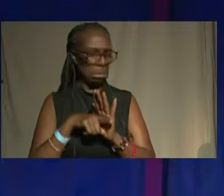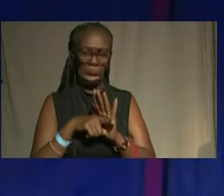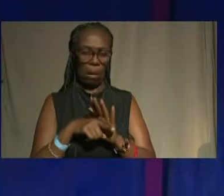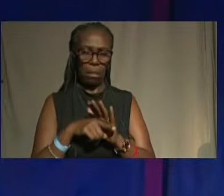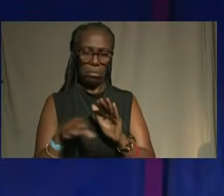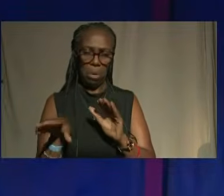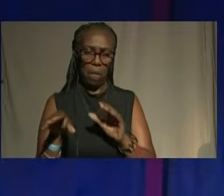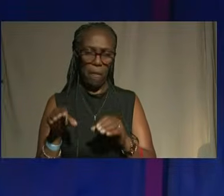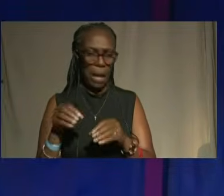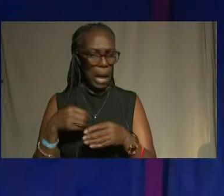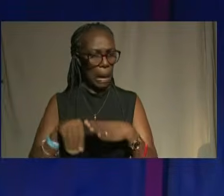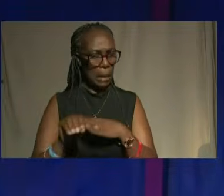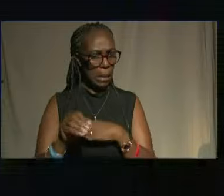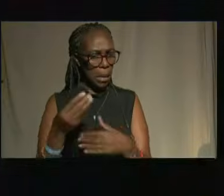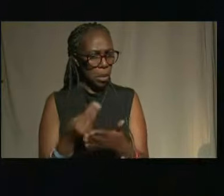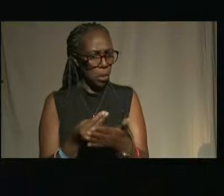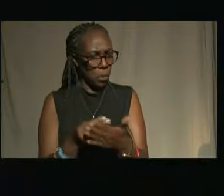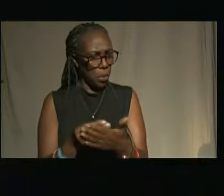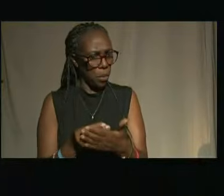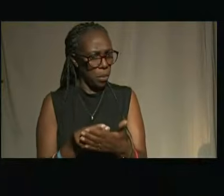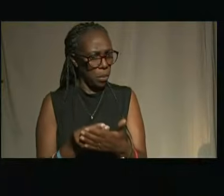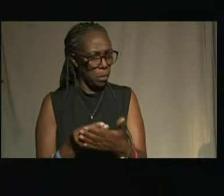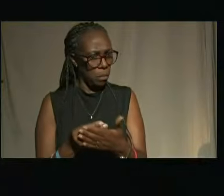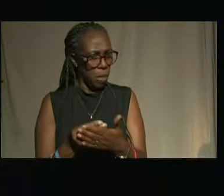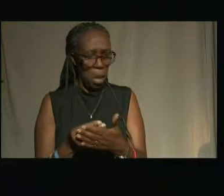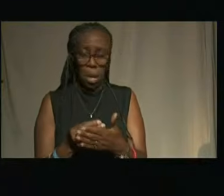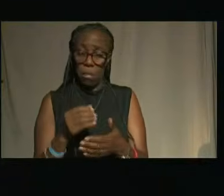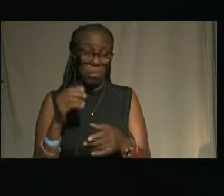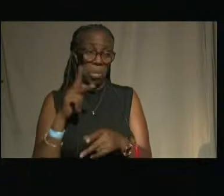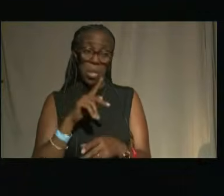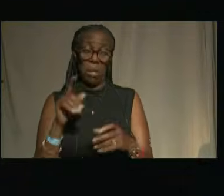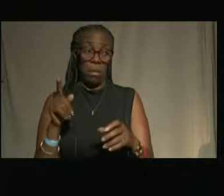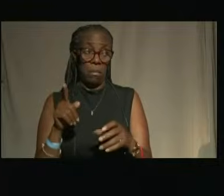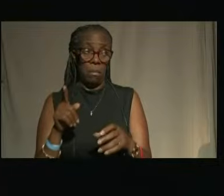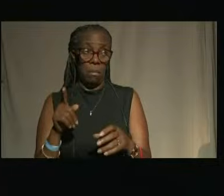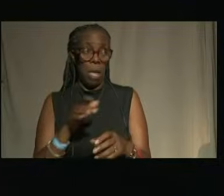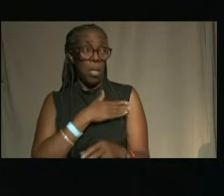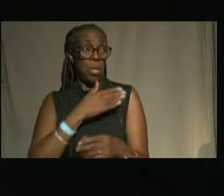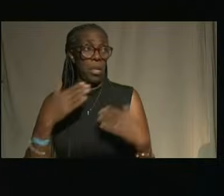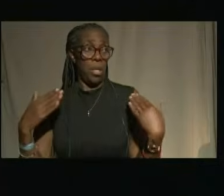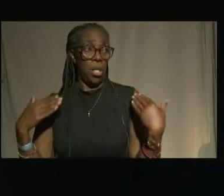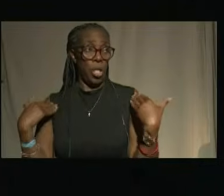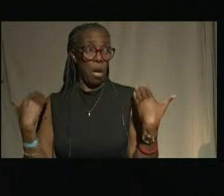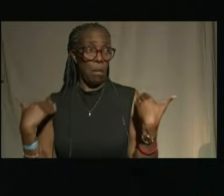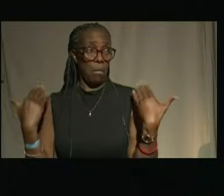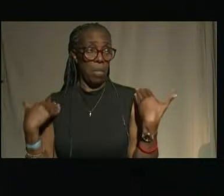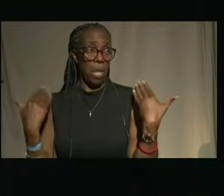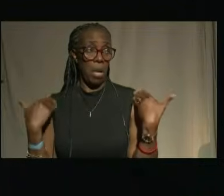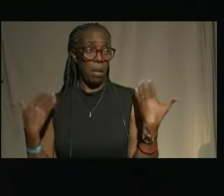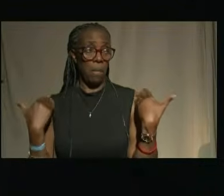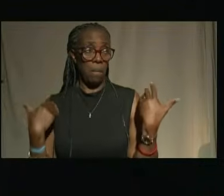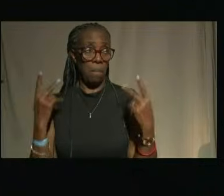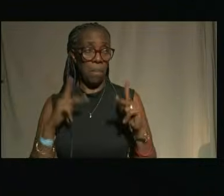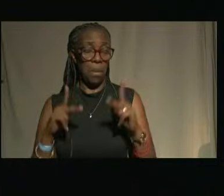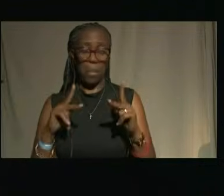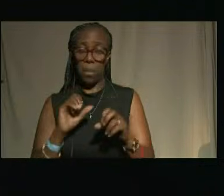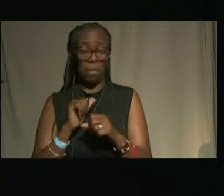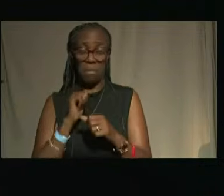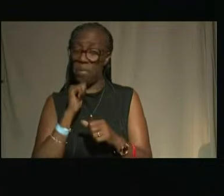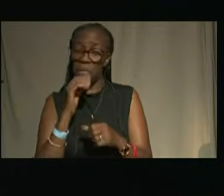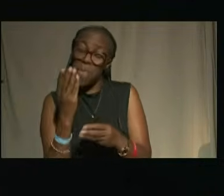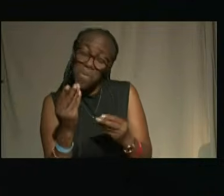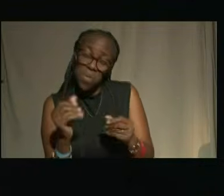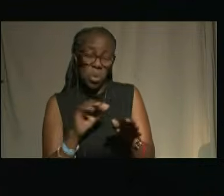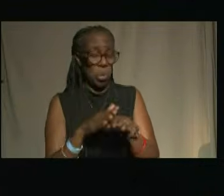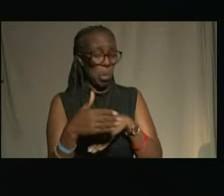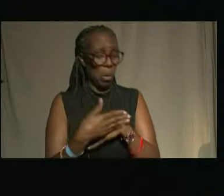we're seeing the rise of new types of businesses, young people into digital technology, the creative and services sector.